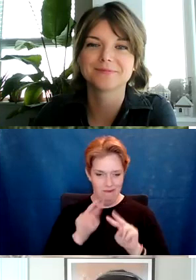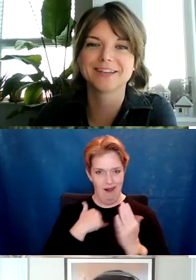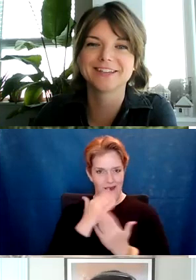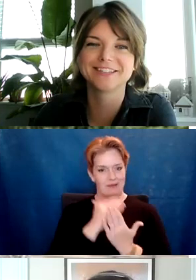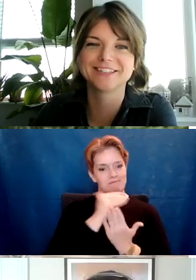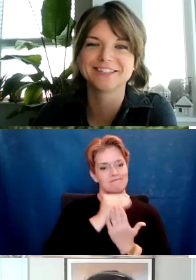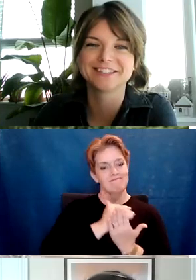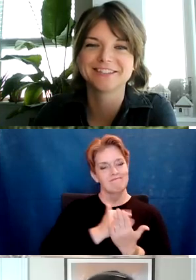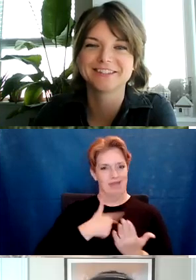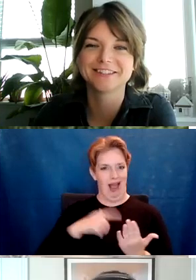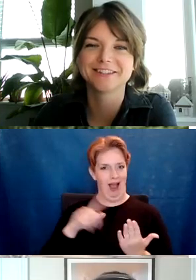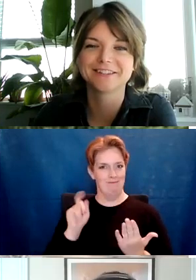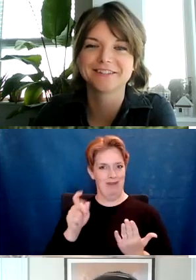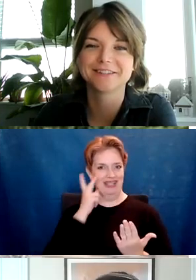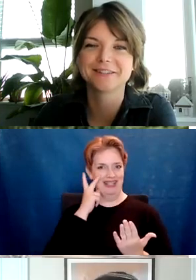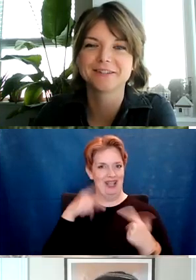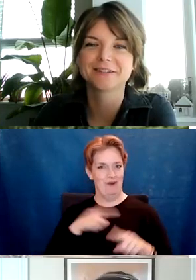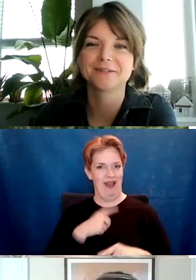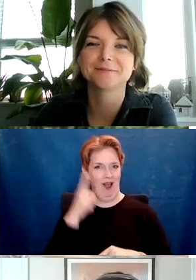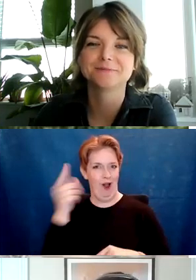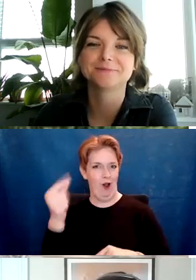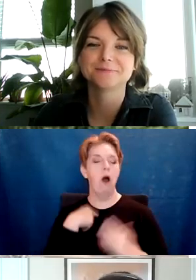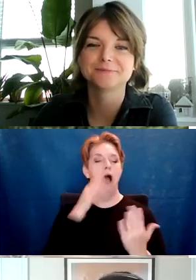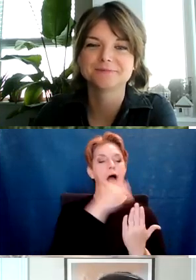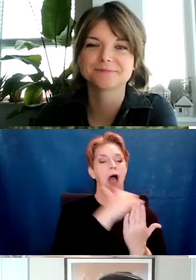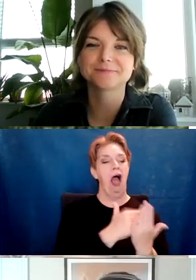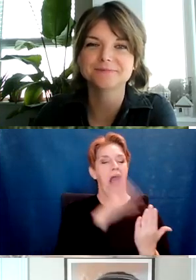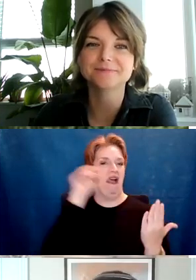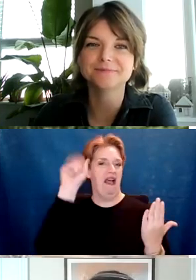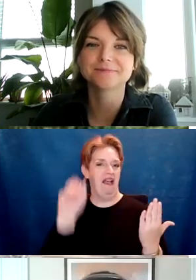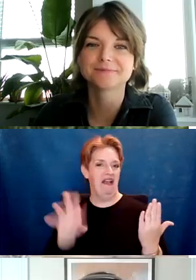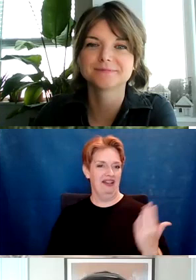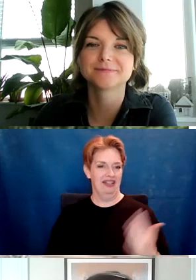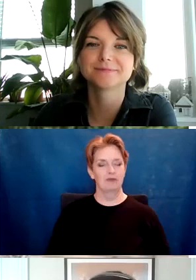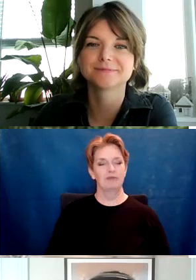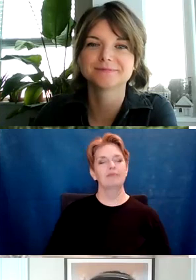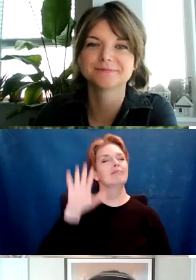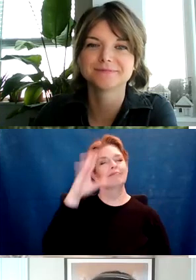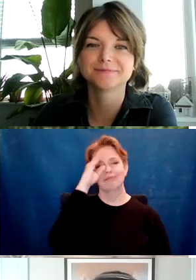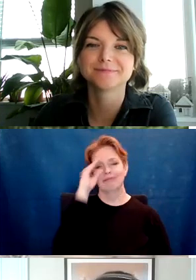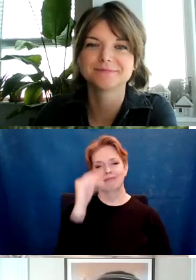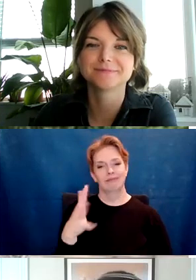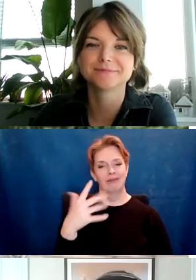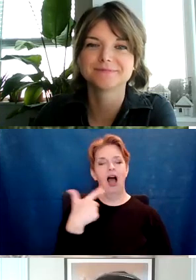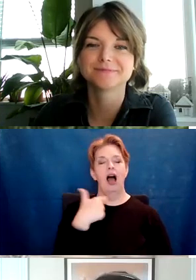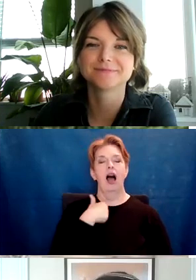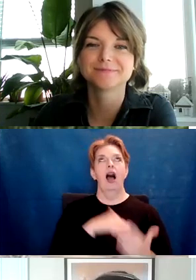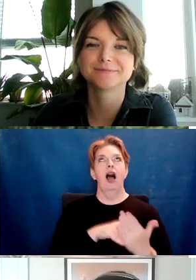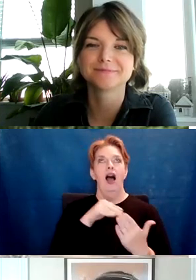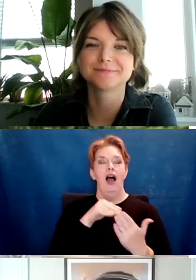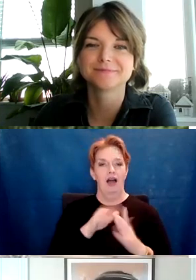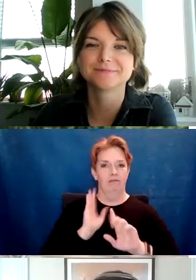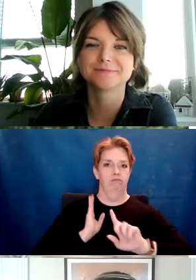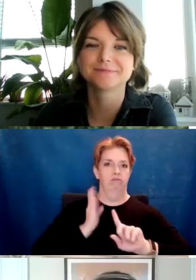trip, which I will share with you briefly today. As an unabashed, frequent pilgrim to New Orleans, I know well